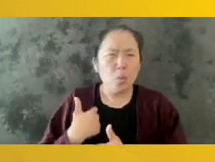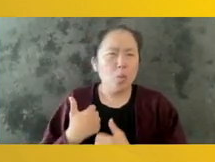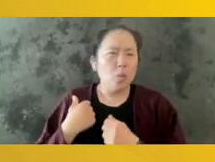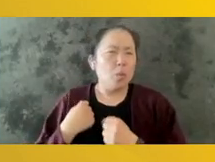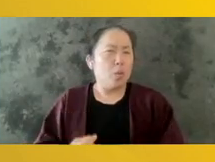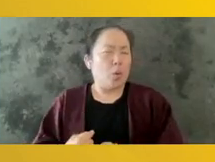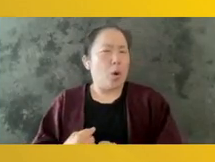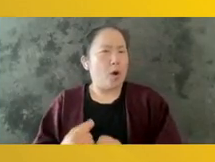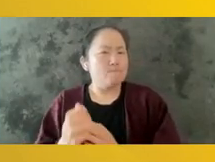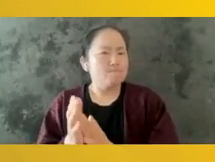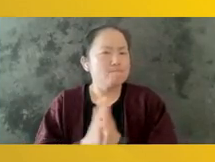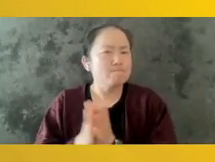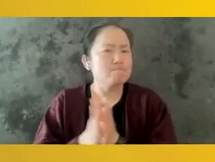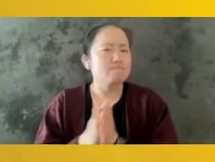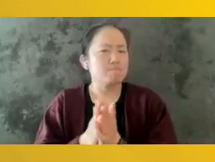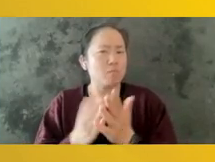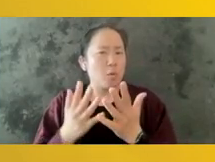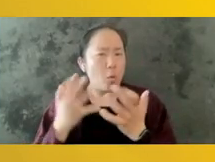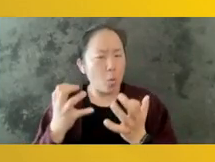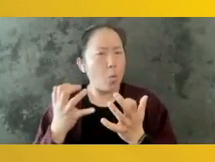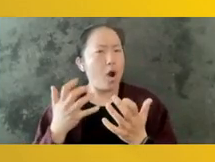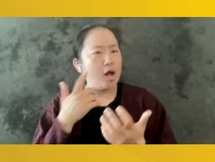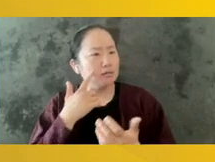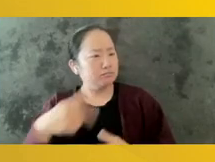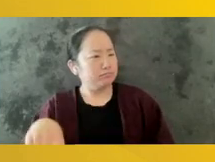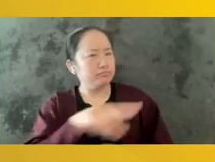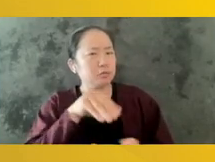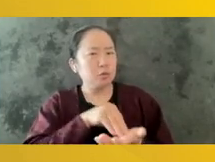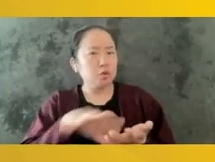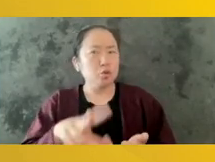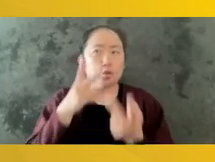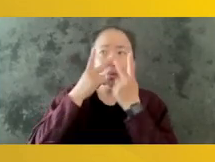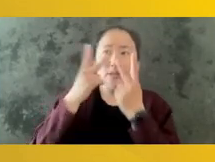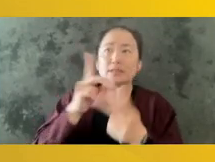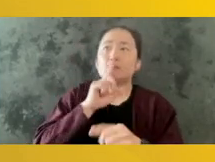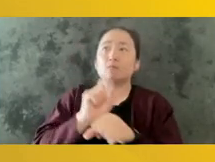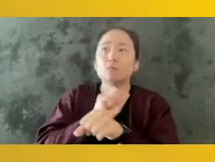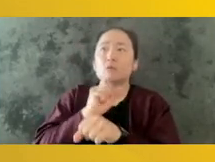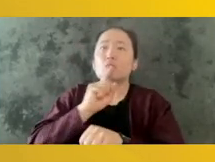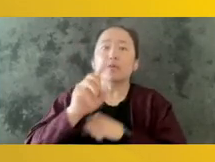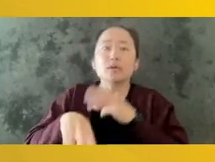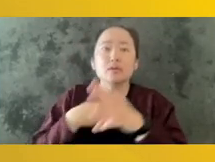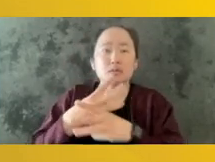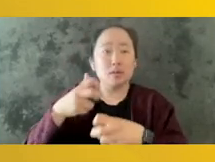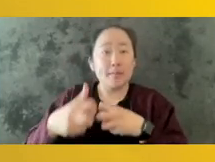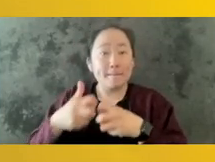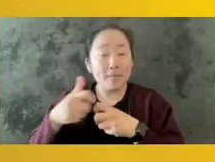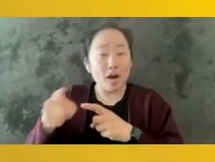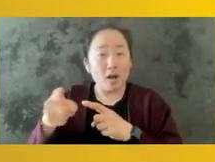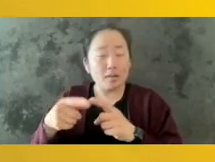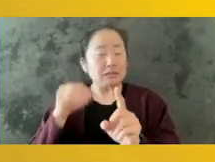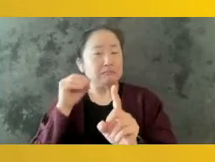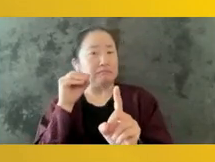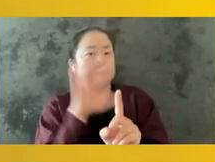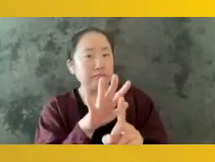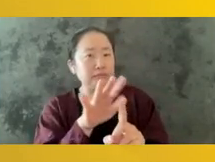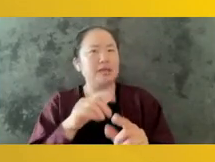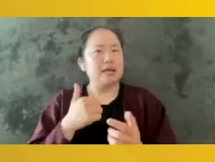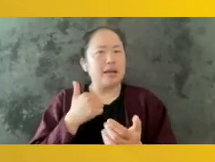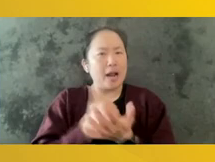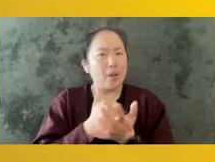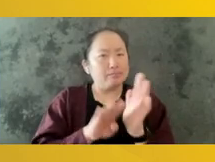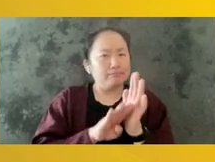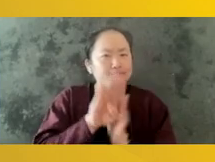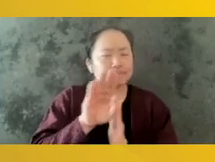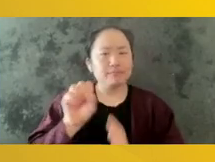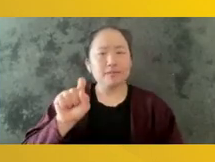expose students to real-world problems and inspire students to gain the STEM and computational thinking skills needed to